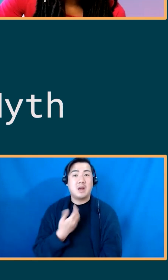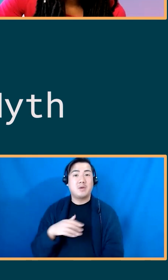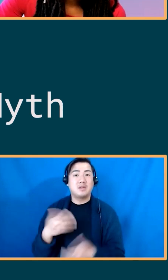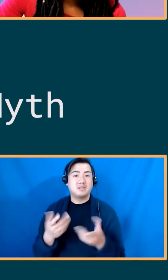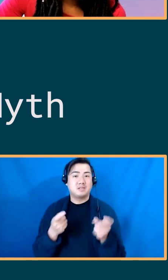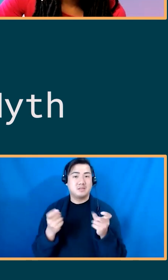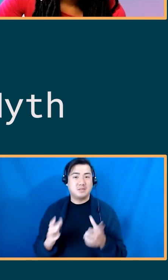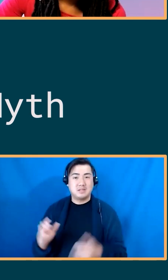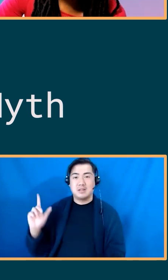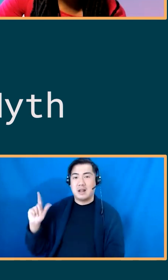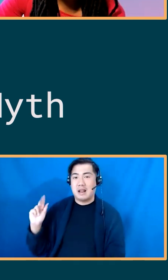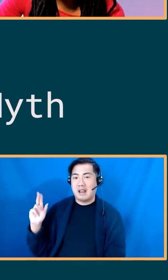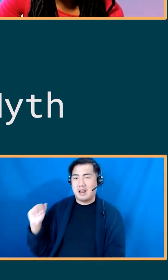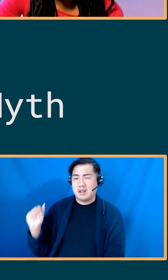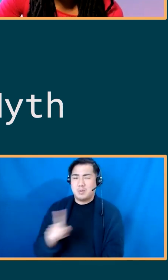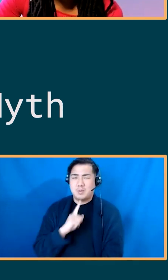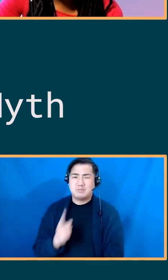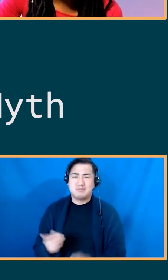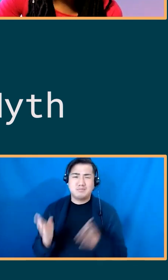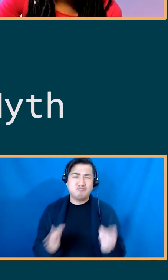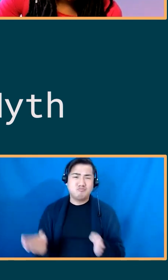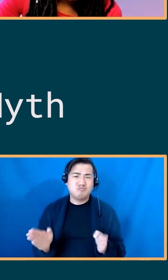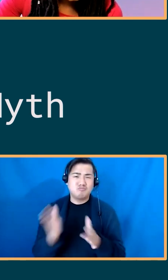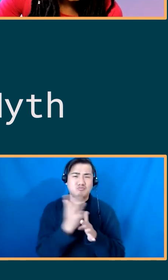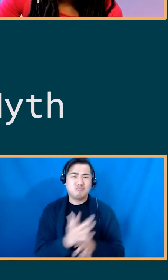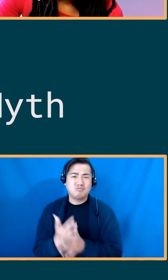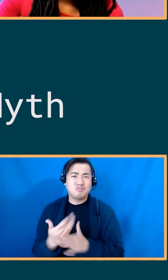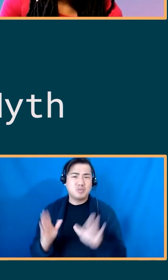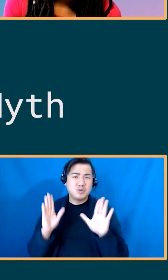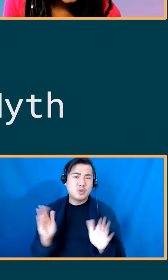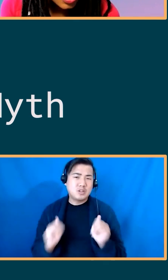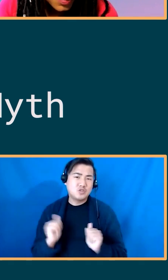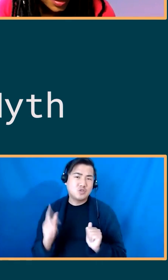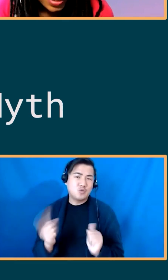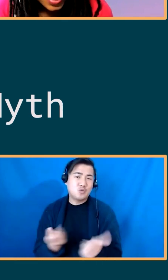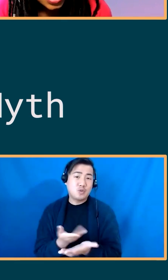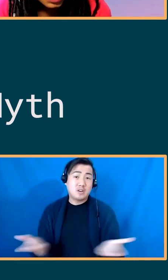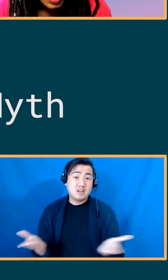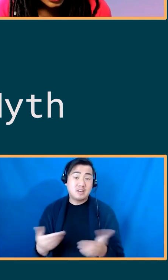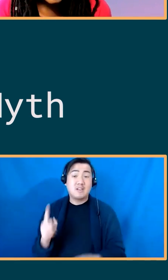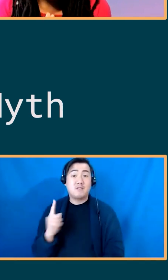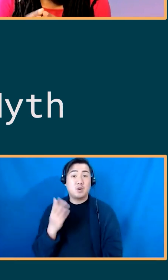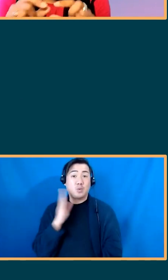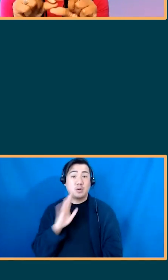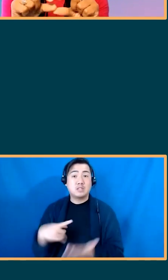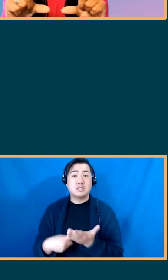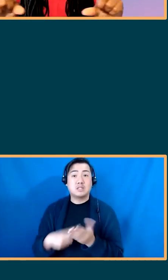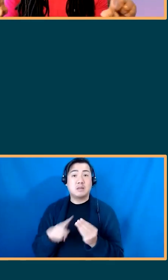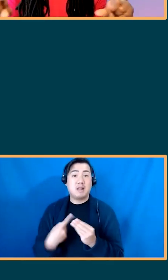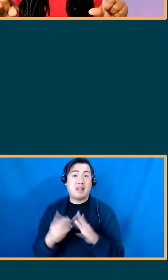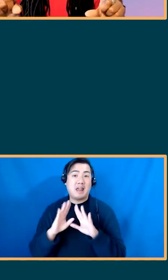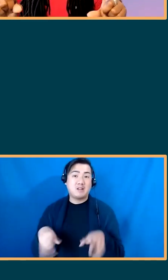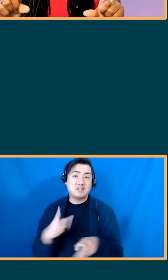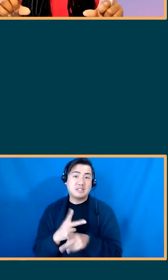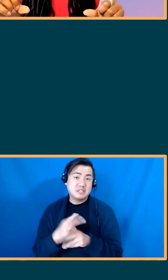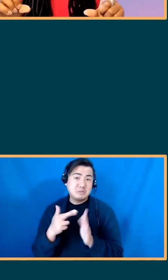Chamberlain, has put together an amazing show for you. But let's start with our housekeeping. If you go to the